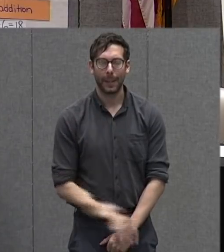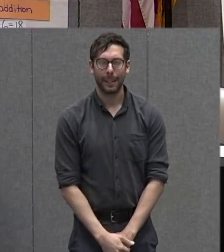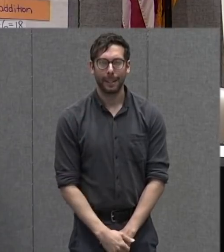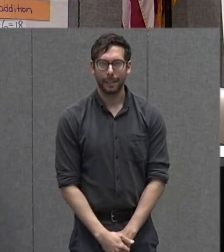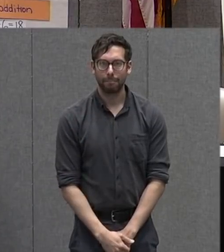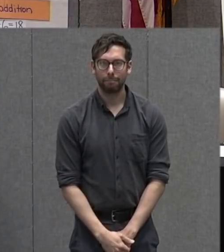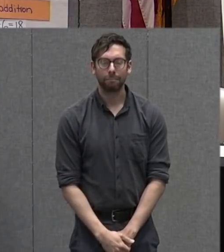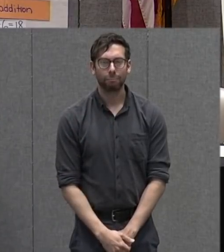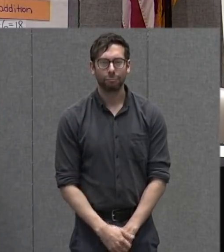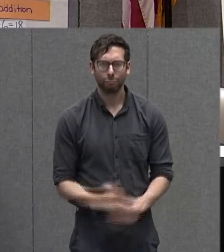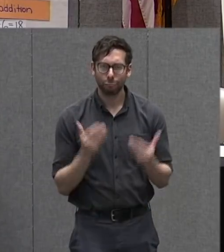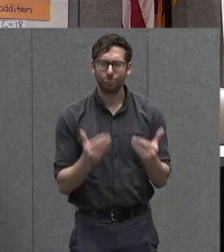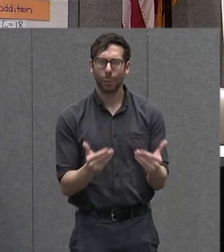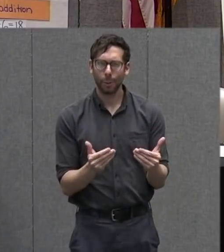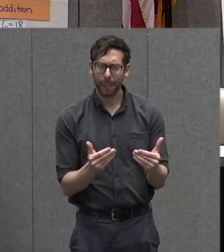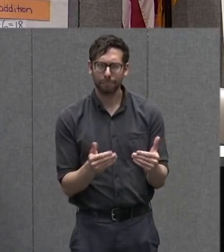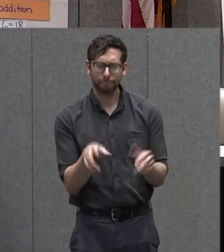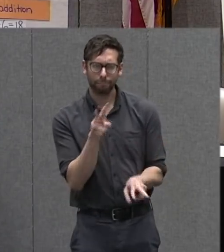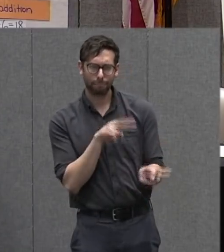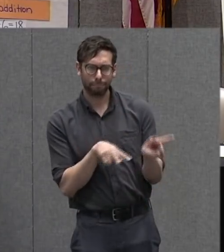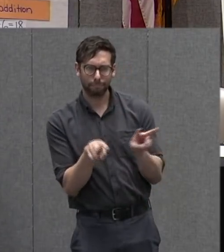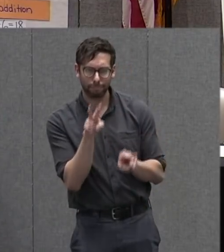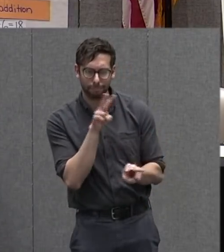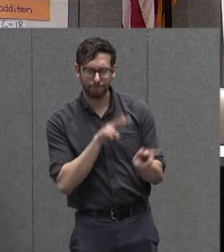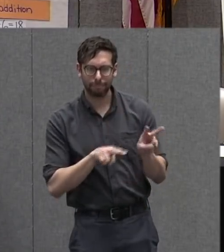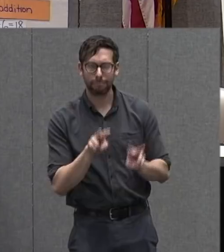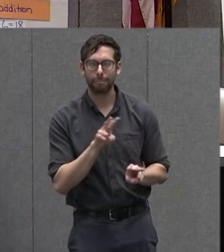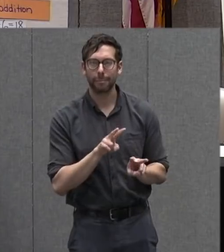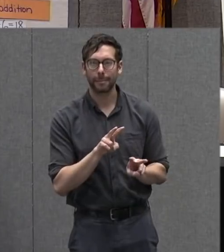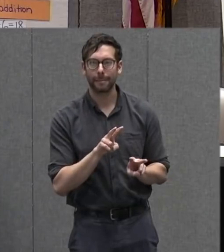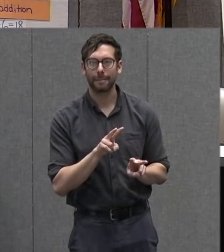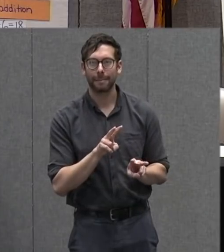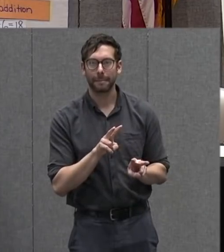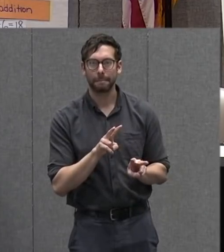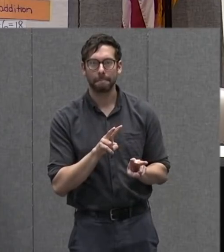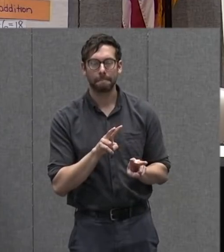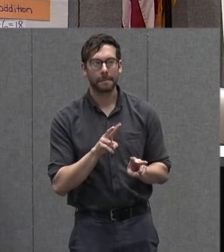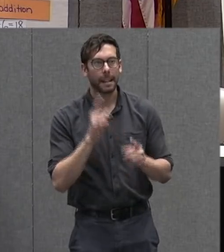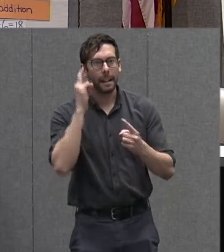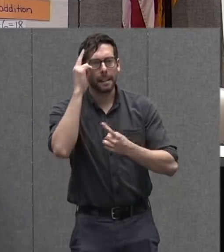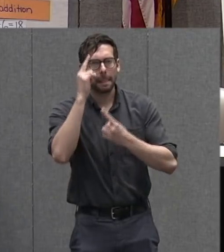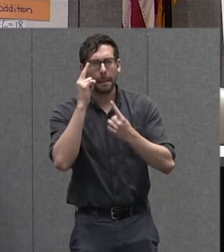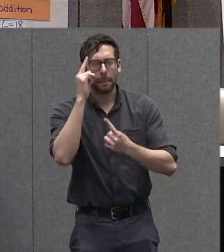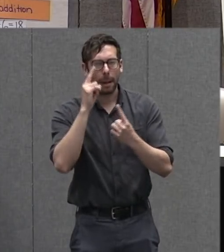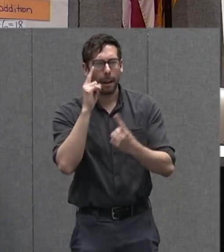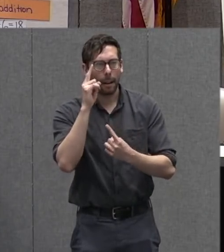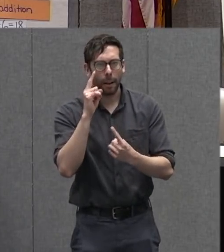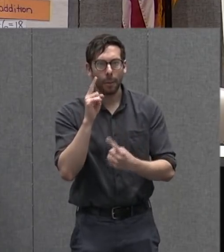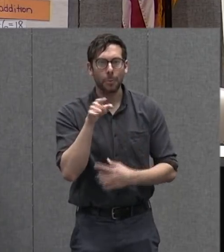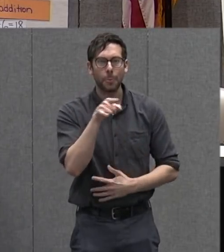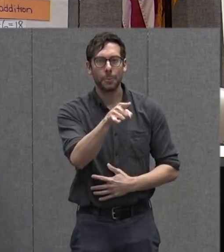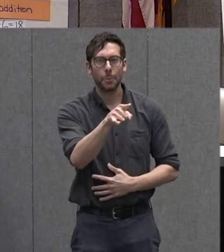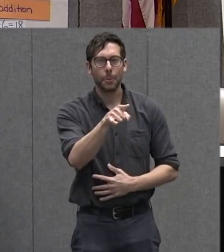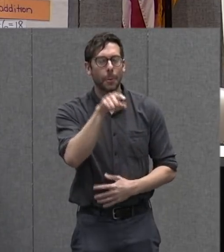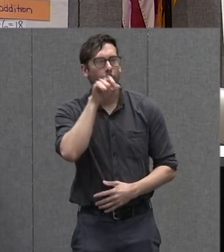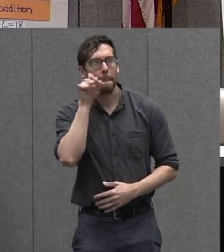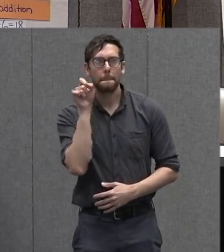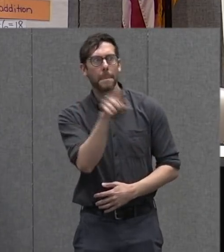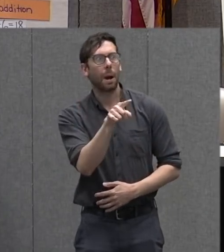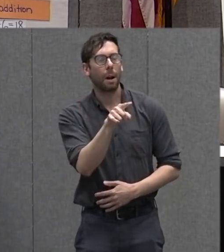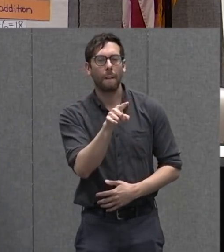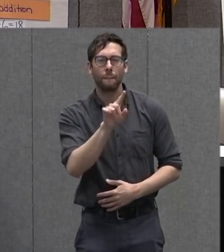Take a few minutes to look at this one, and I want you to think about, what do your eyes see first? What does your brain think